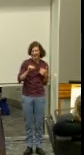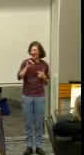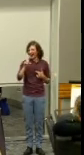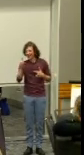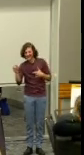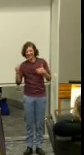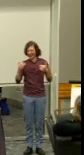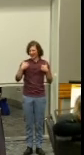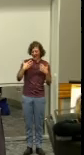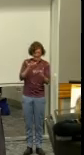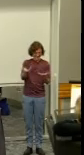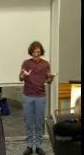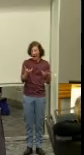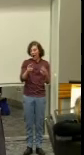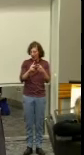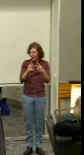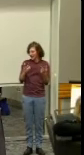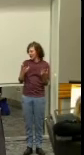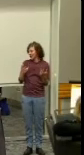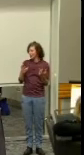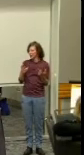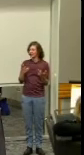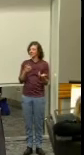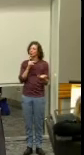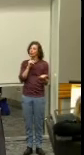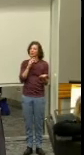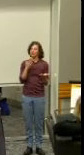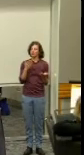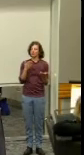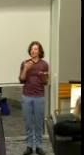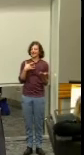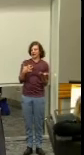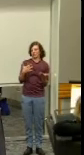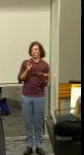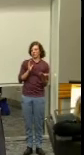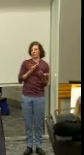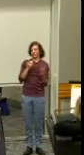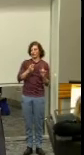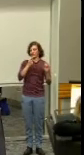other. And that's generally the intent. And I think,